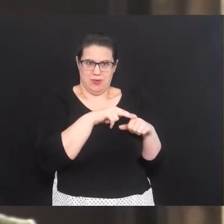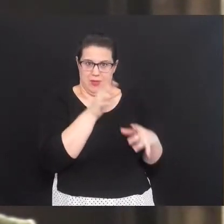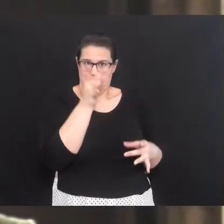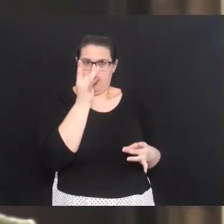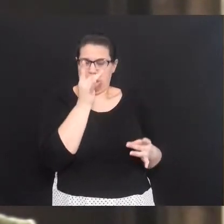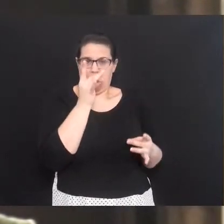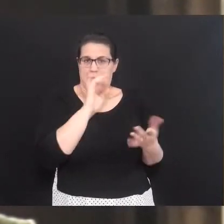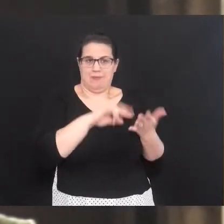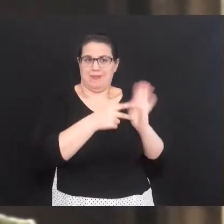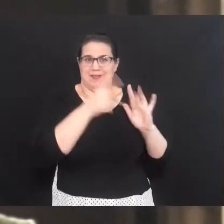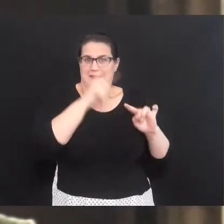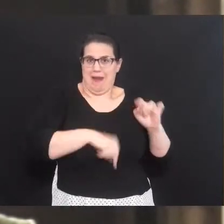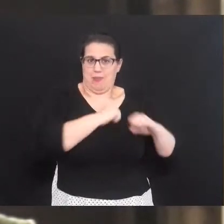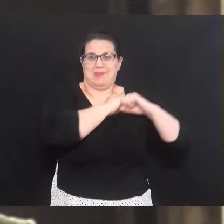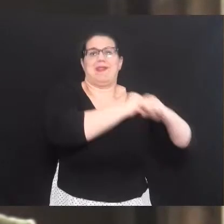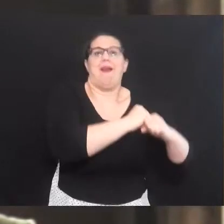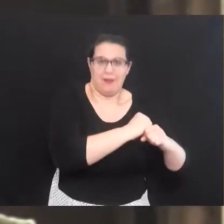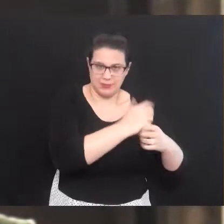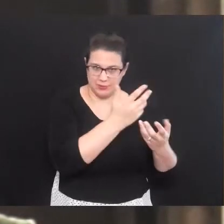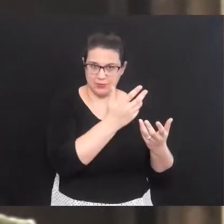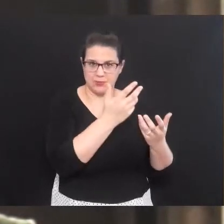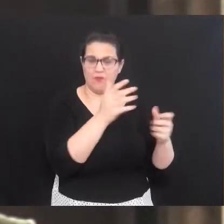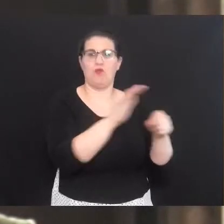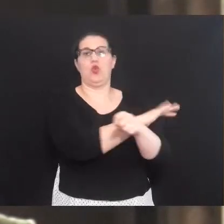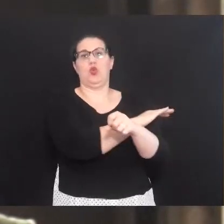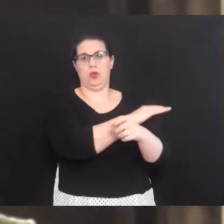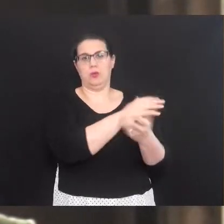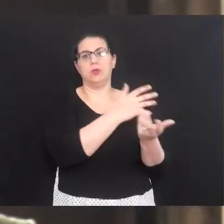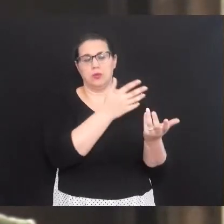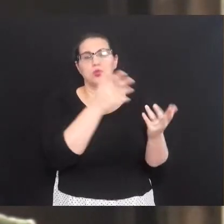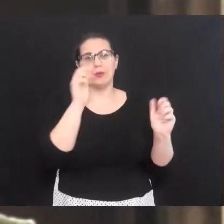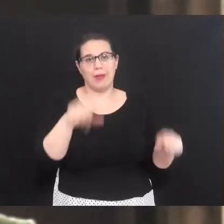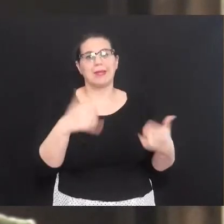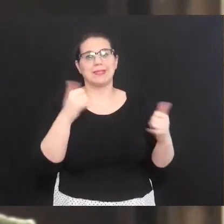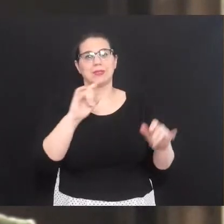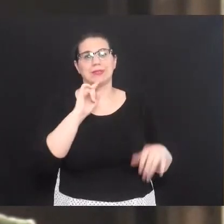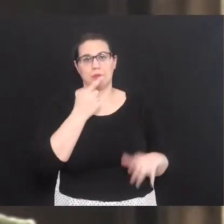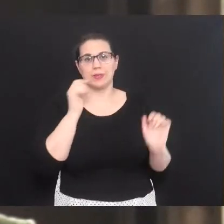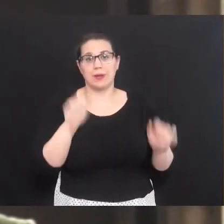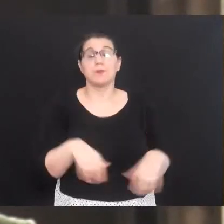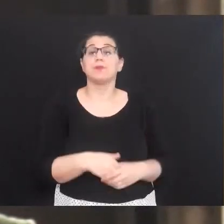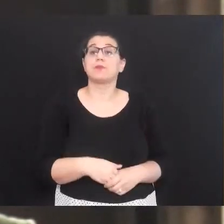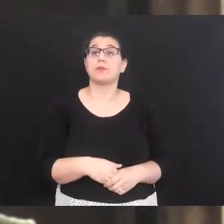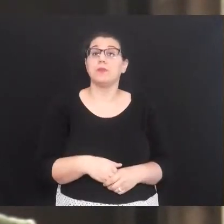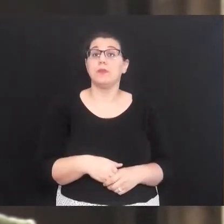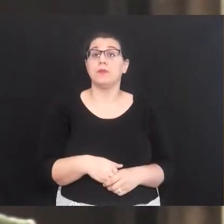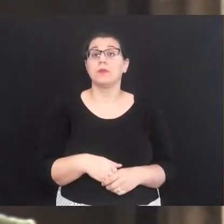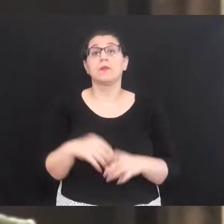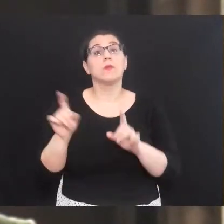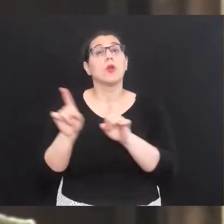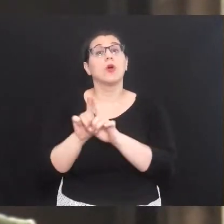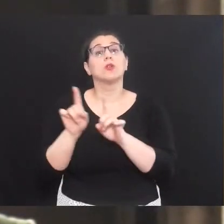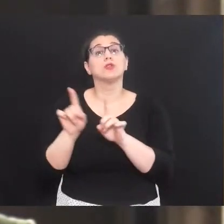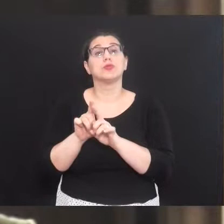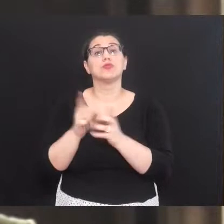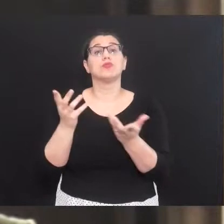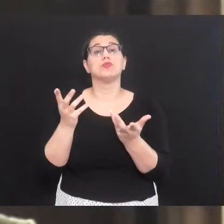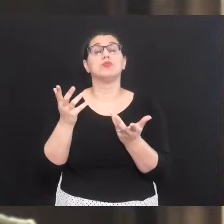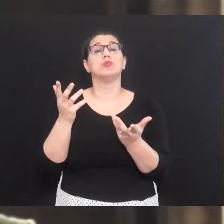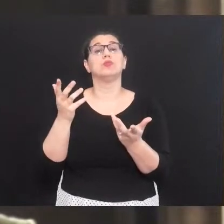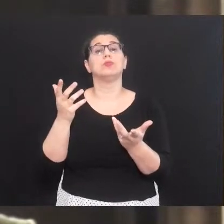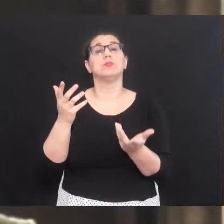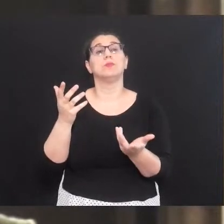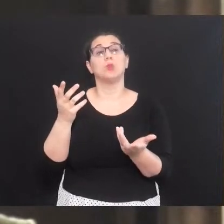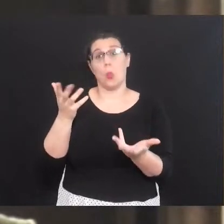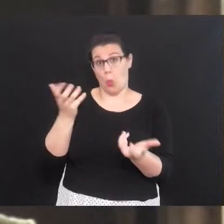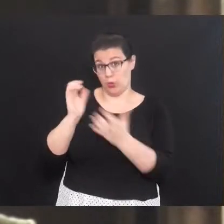to protect people from having severe consequences of COVID-19. I would also really like to congratulate